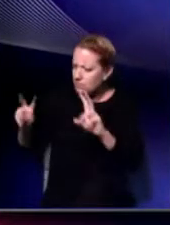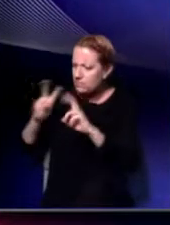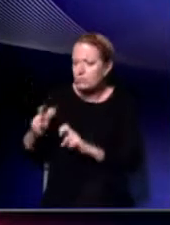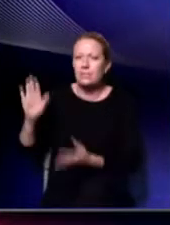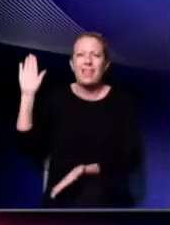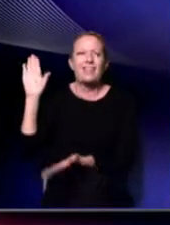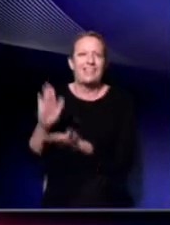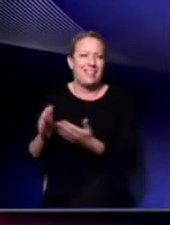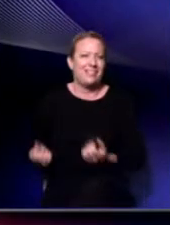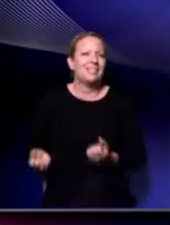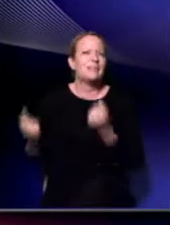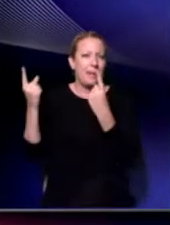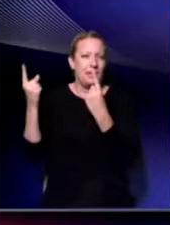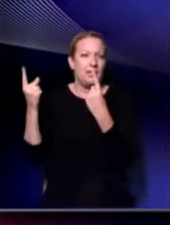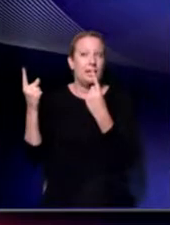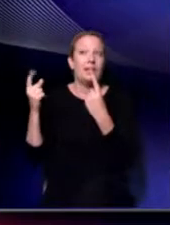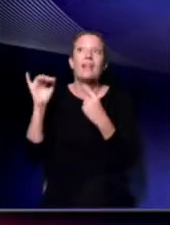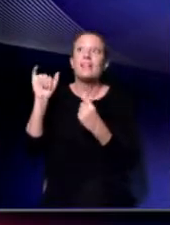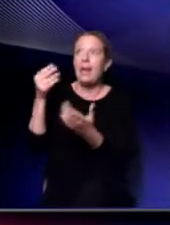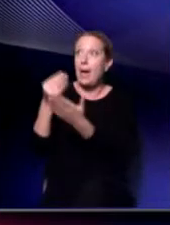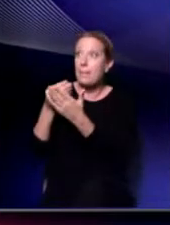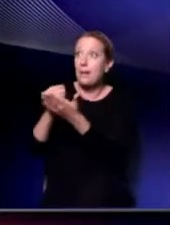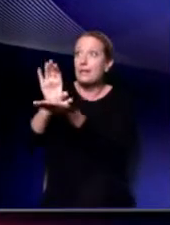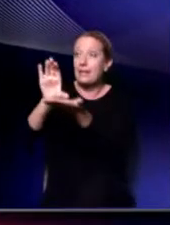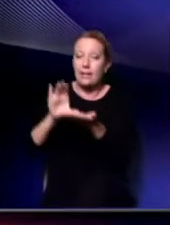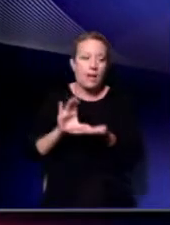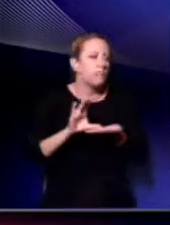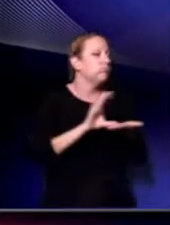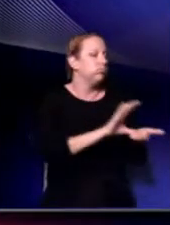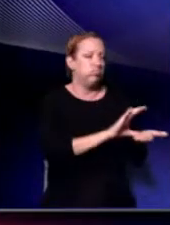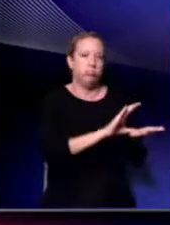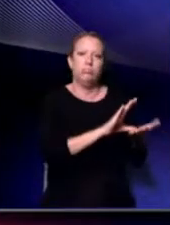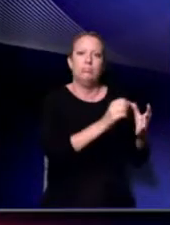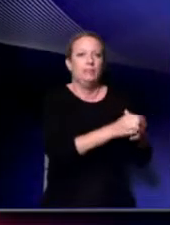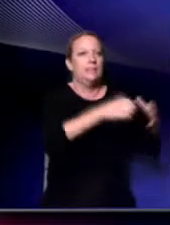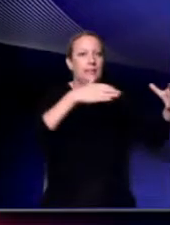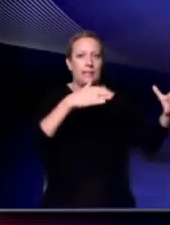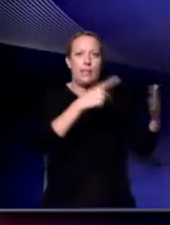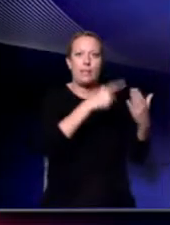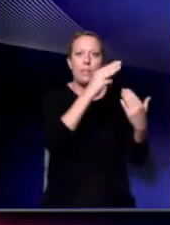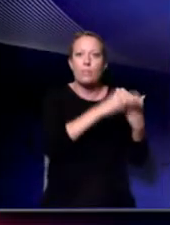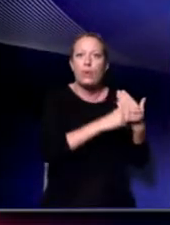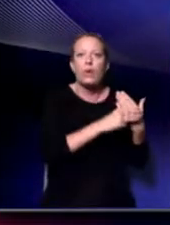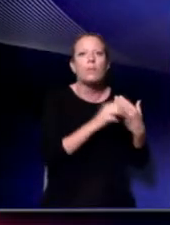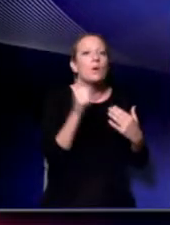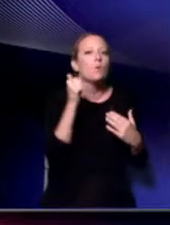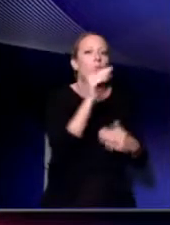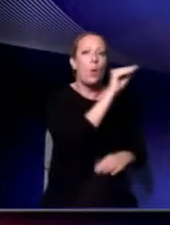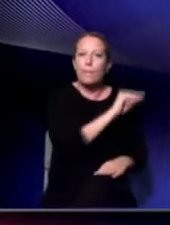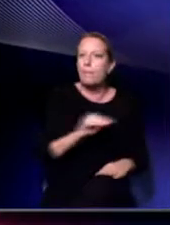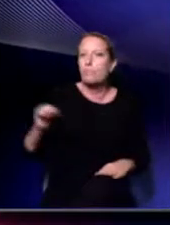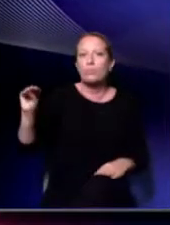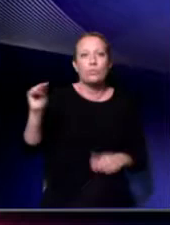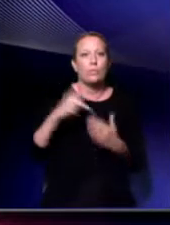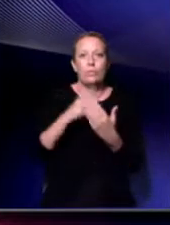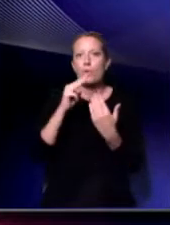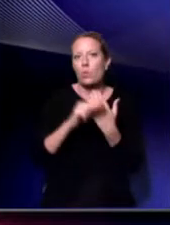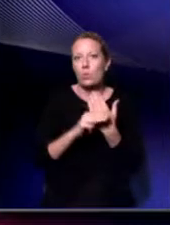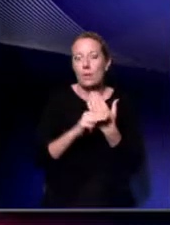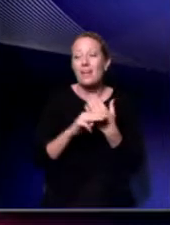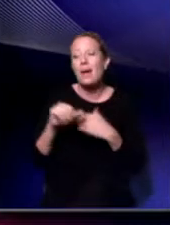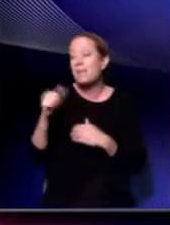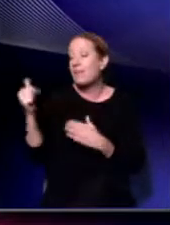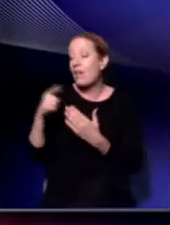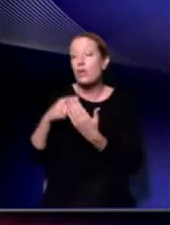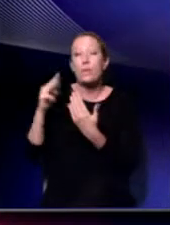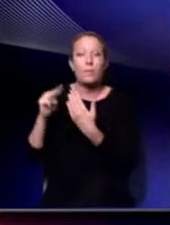to expanding the program. It's not going to be moved anywhere else. The other programs will have to